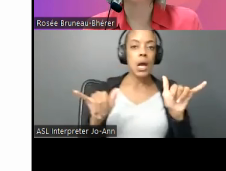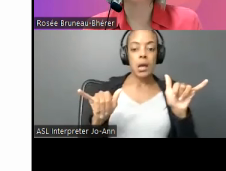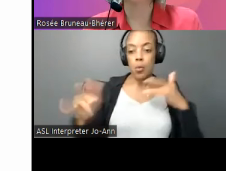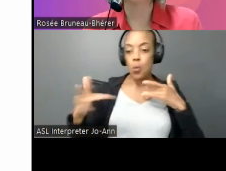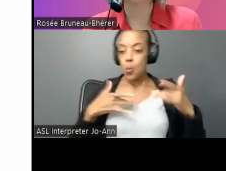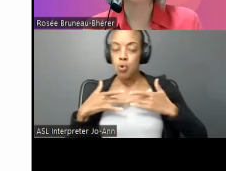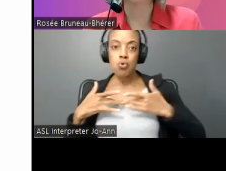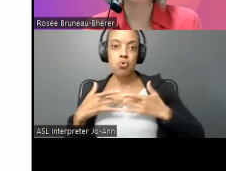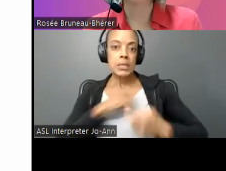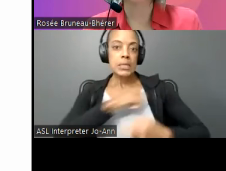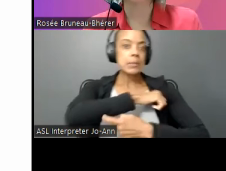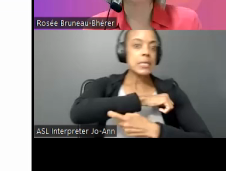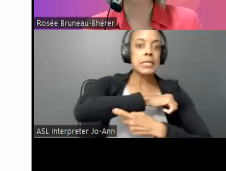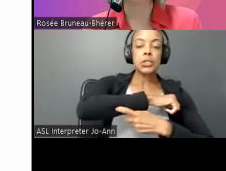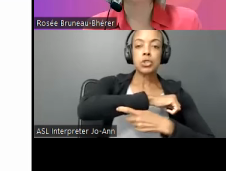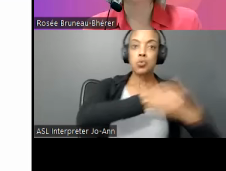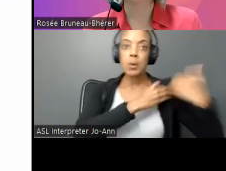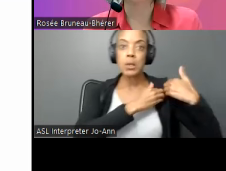obligations